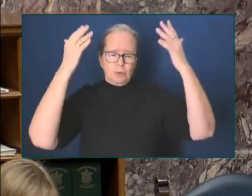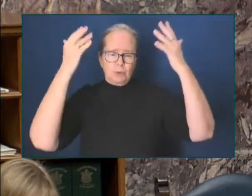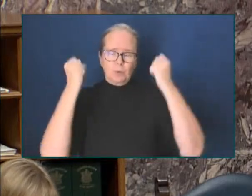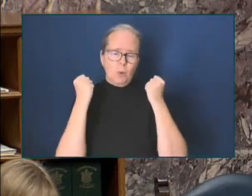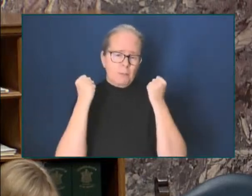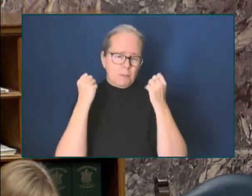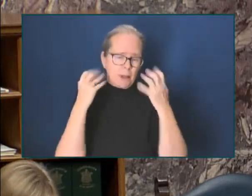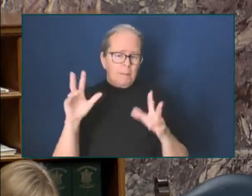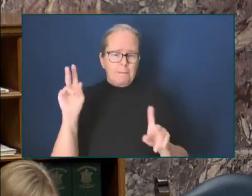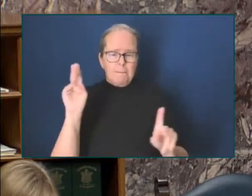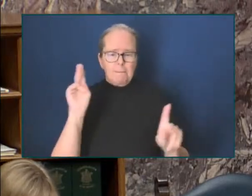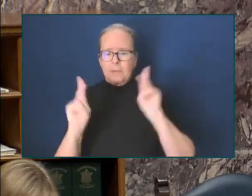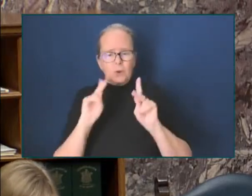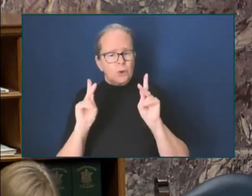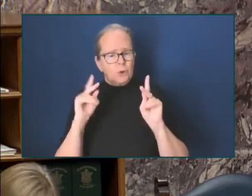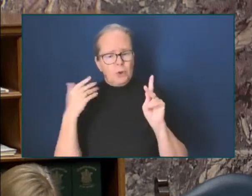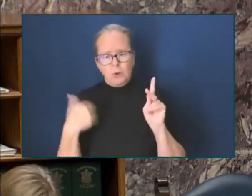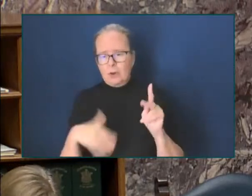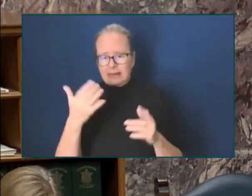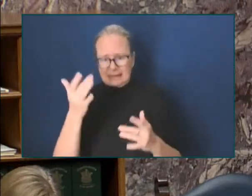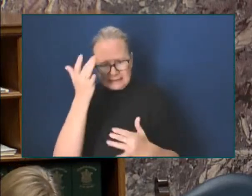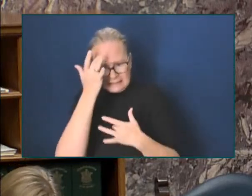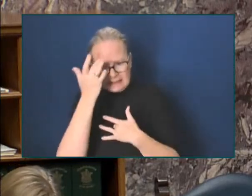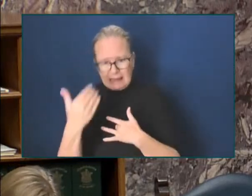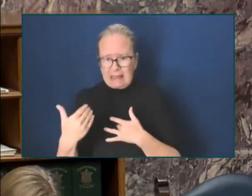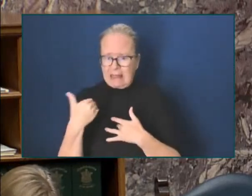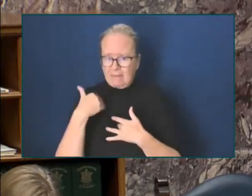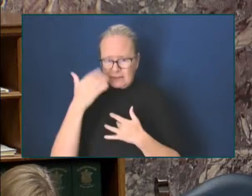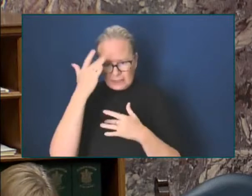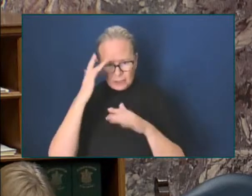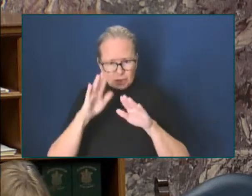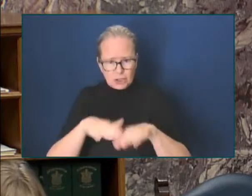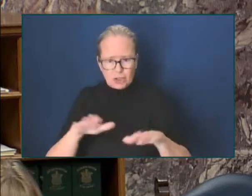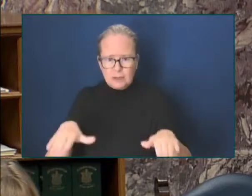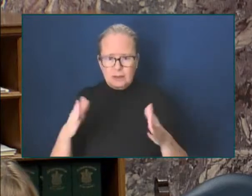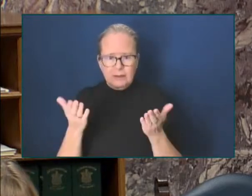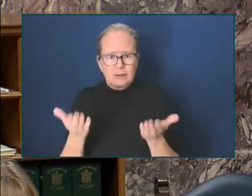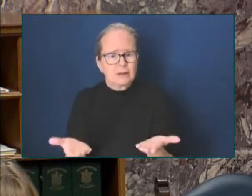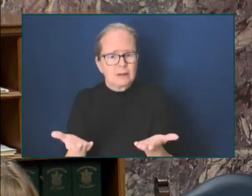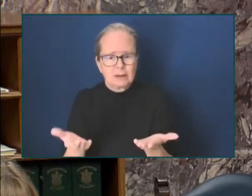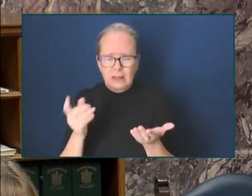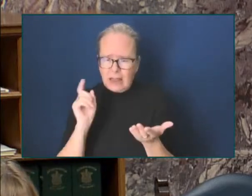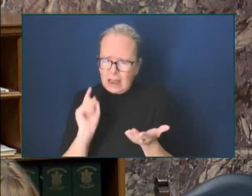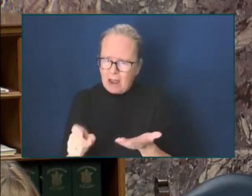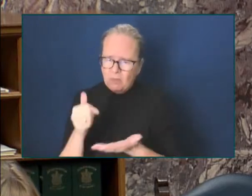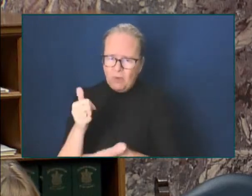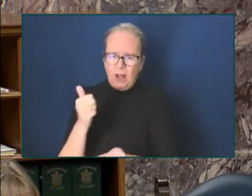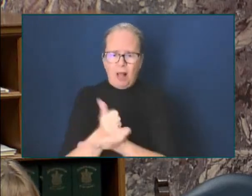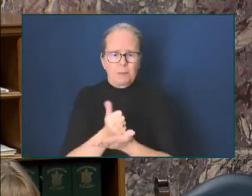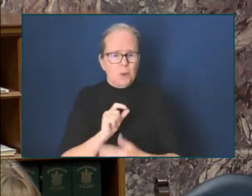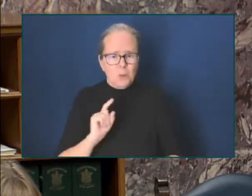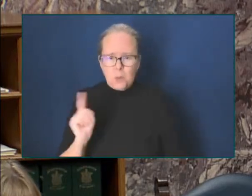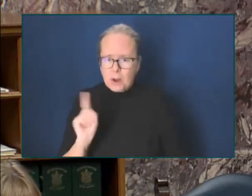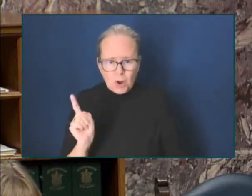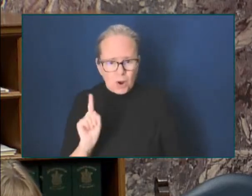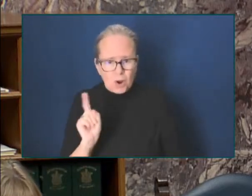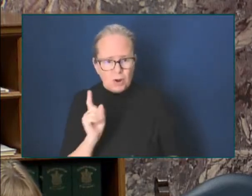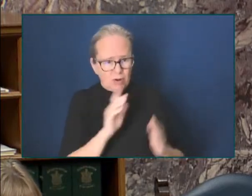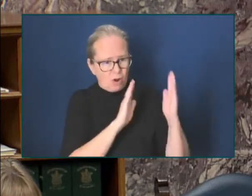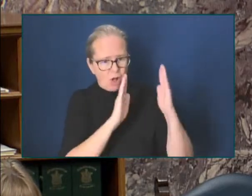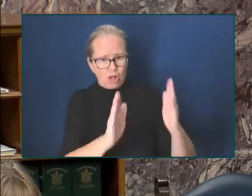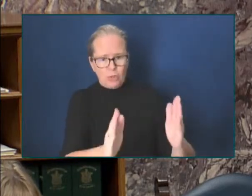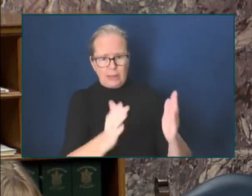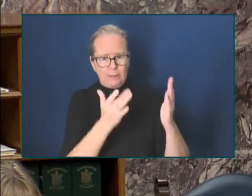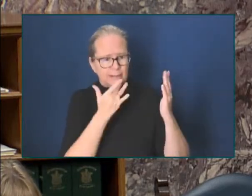and resuscitated in hallways. It is worse than hallway medicine. It's literally hallway